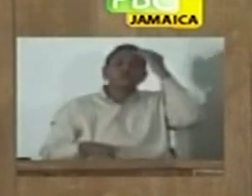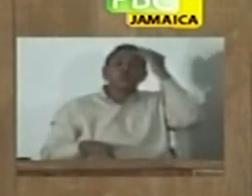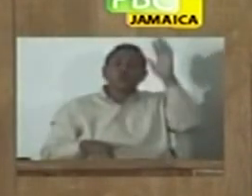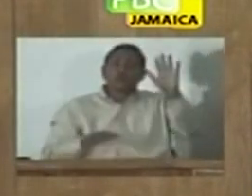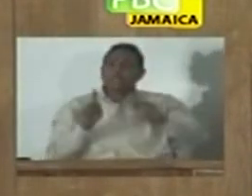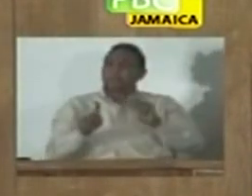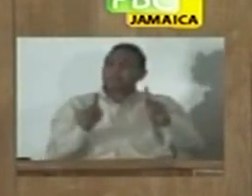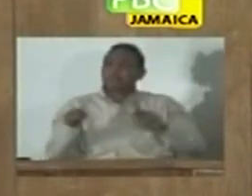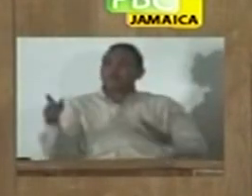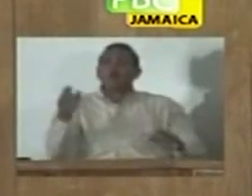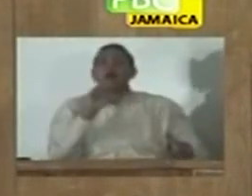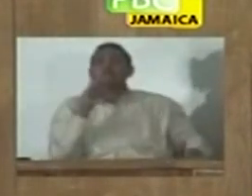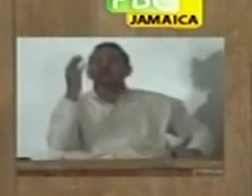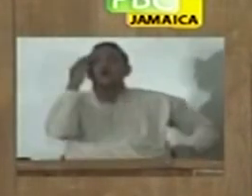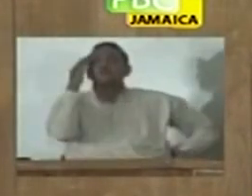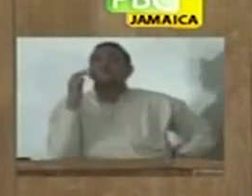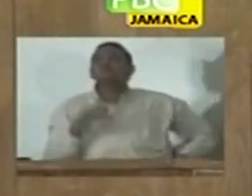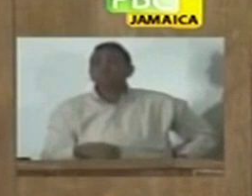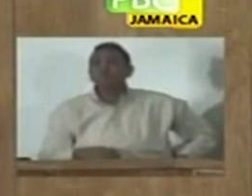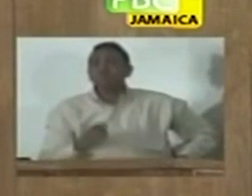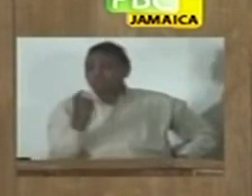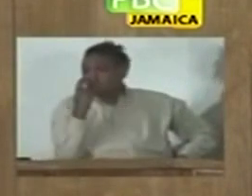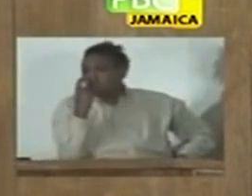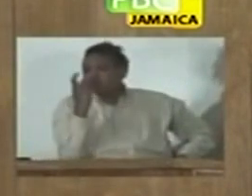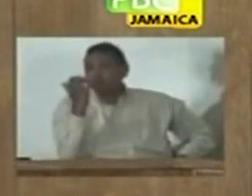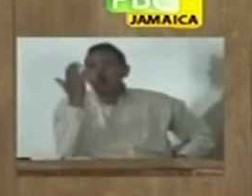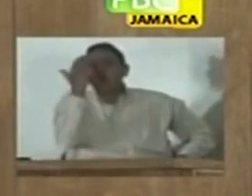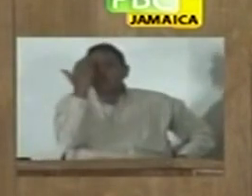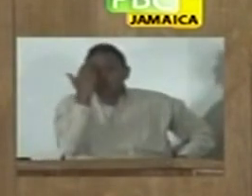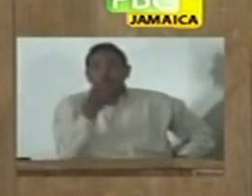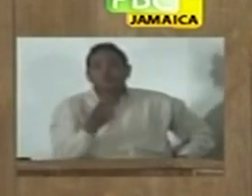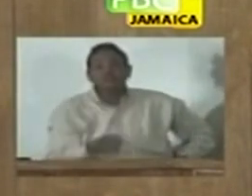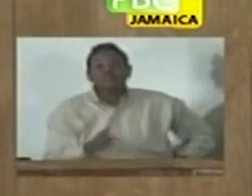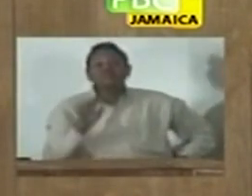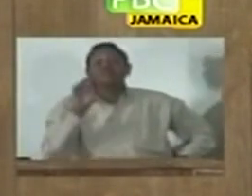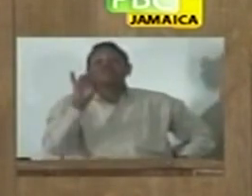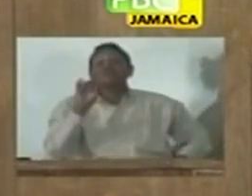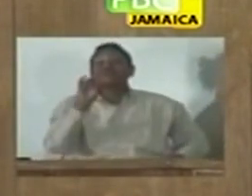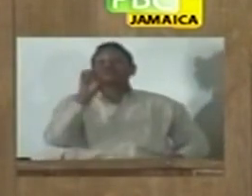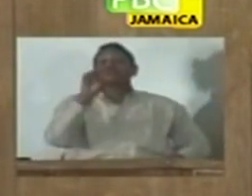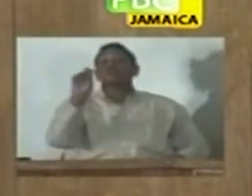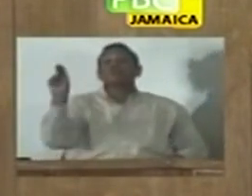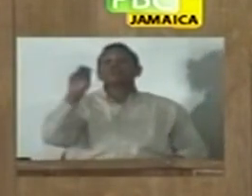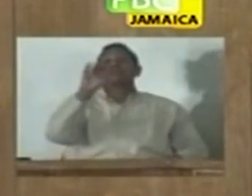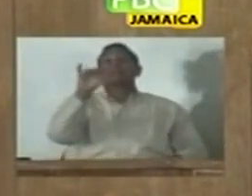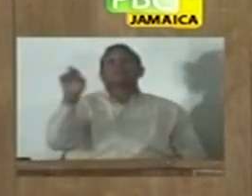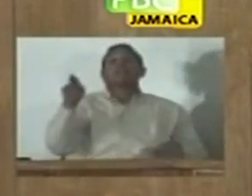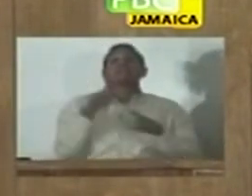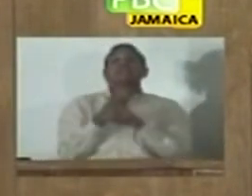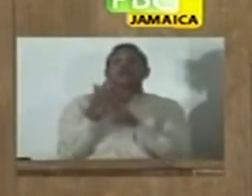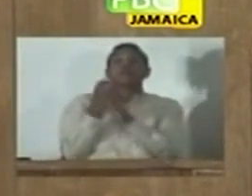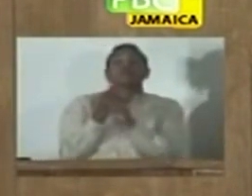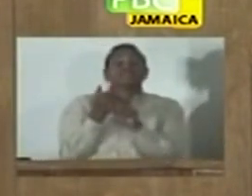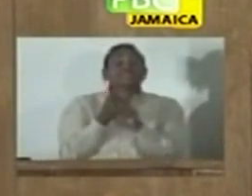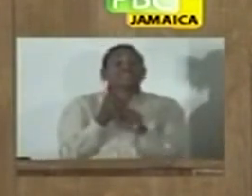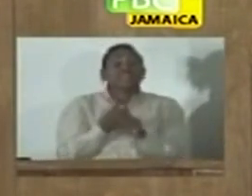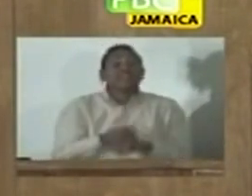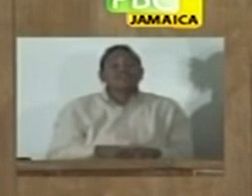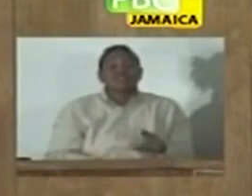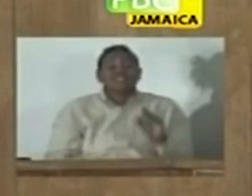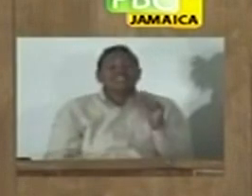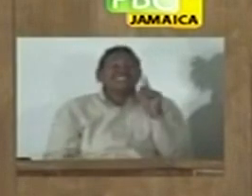and the people want answer to this. Did Ms. Doreen Miller receive even a